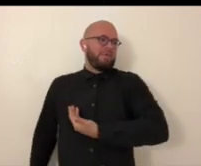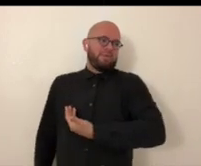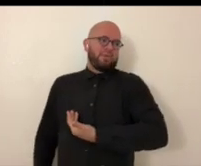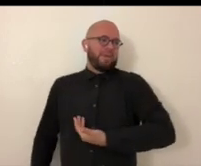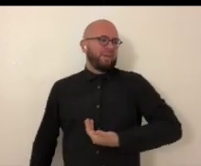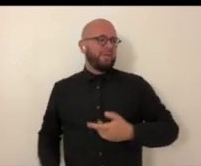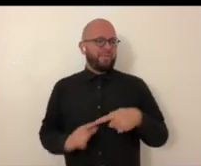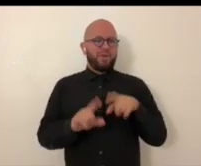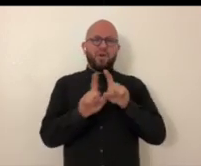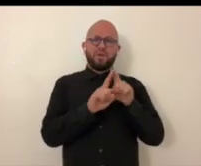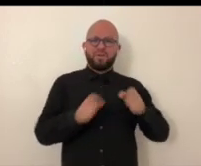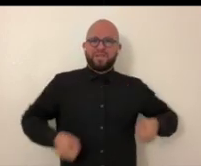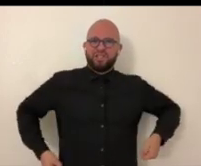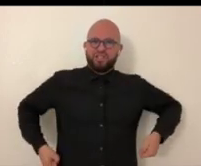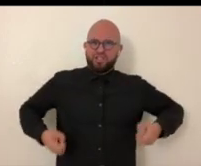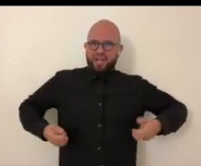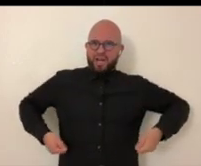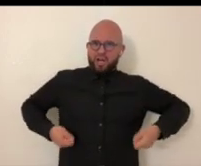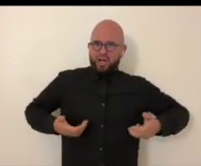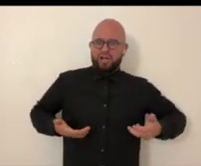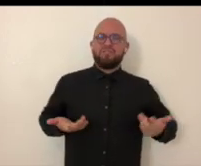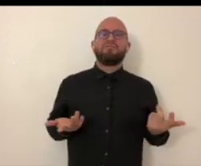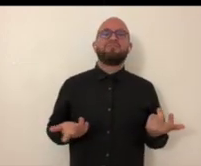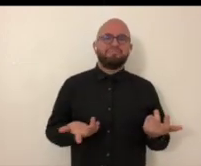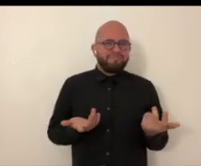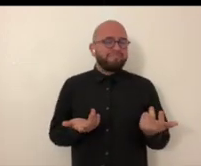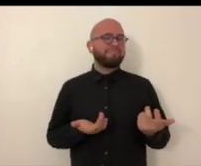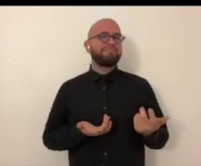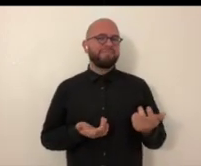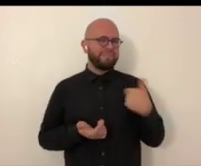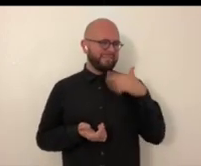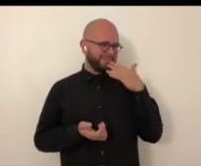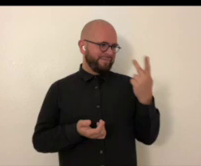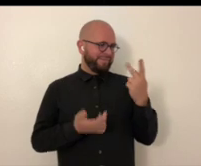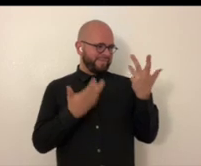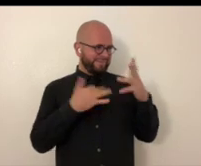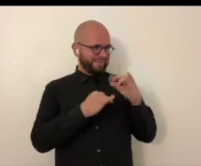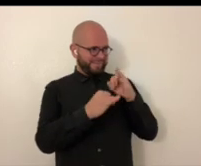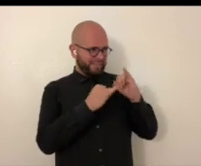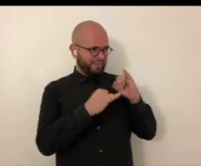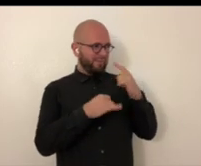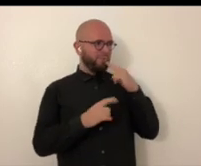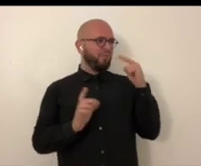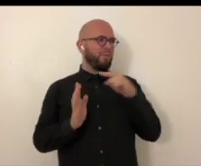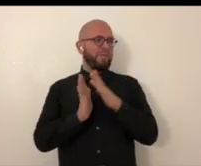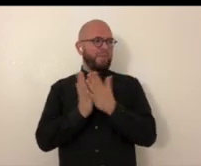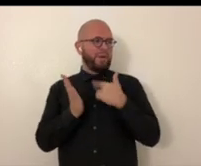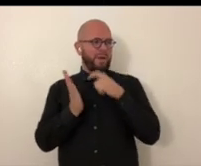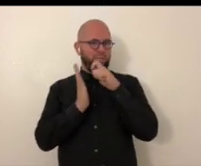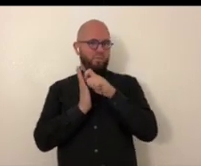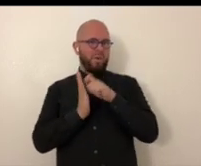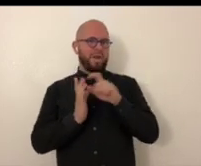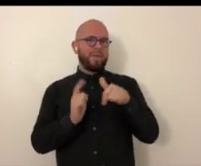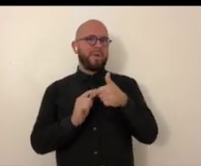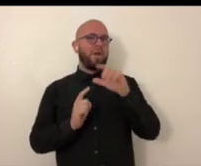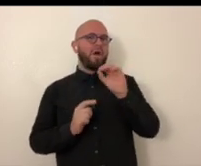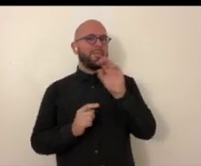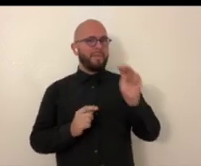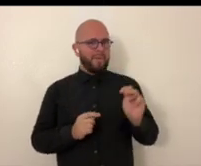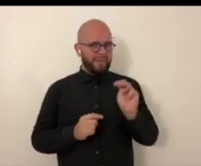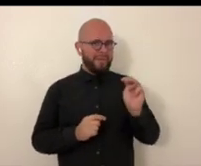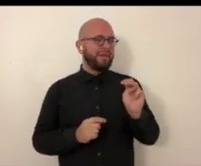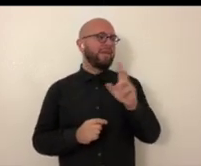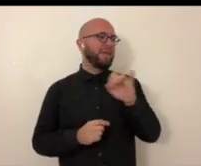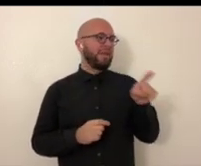There you go. It's a neat kind of arm as a cradle thing, but also arm as a chair. Yes. We had done an